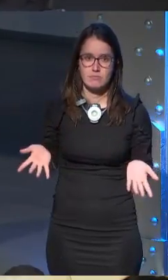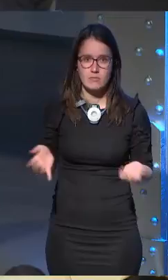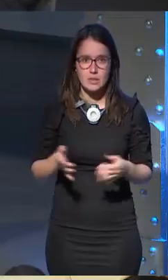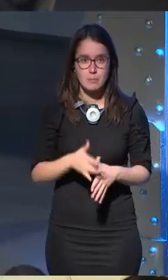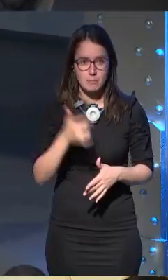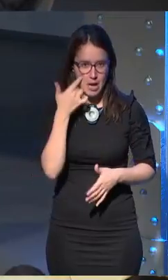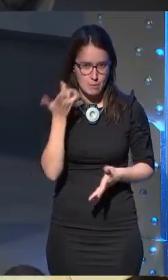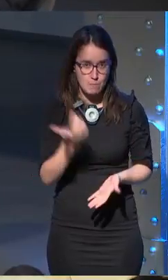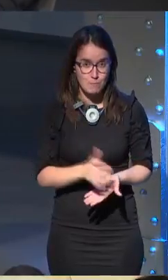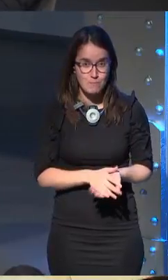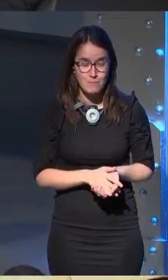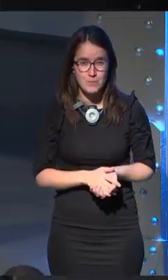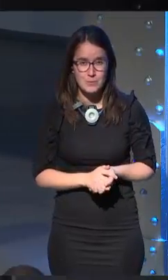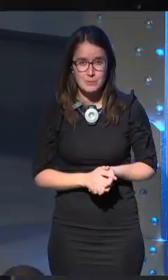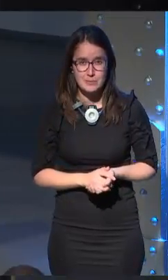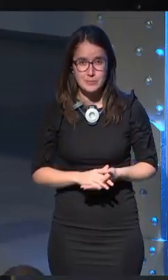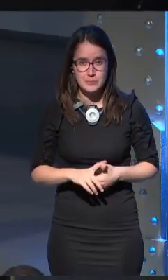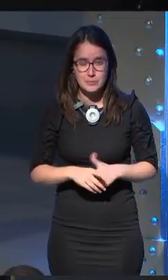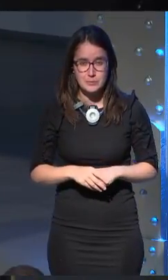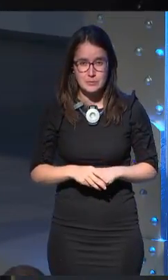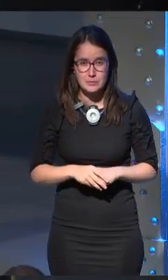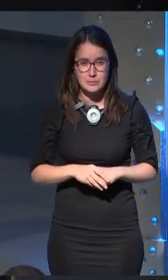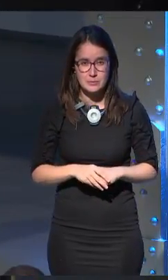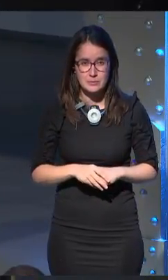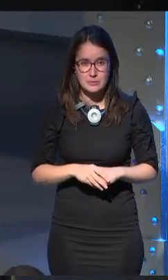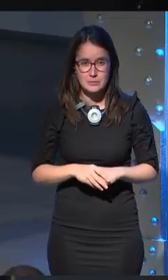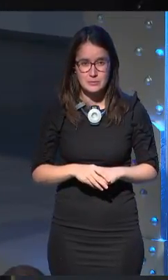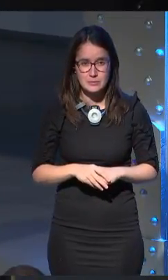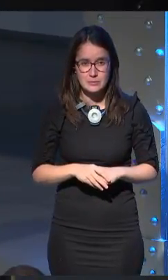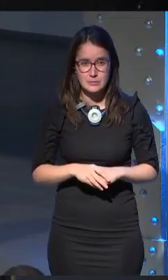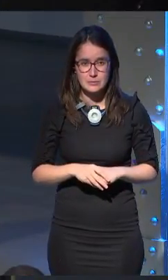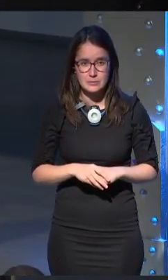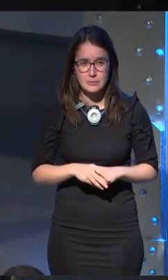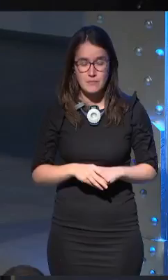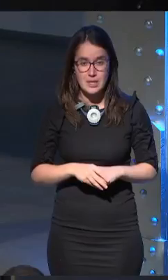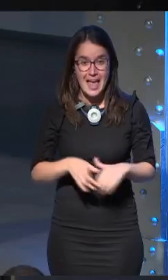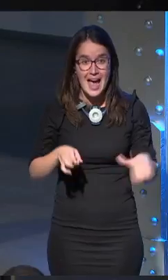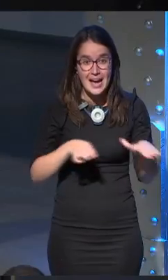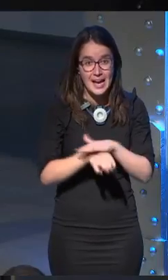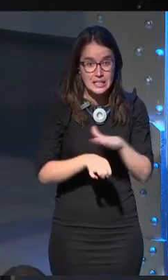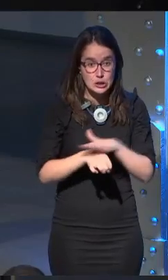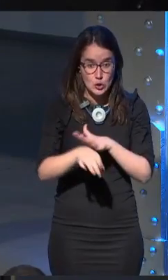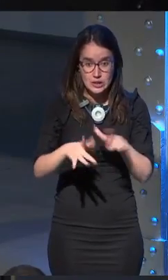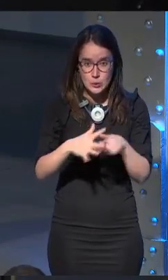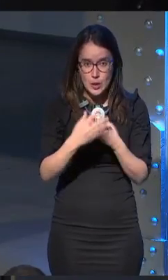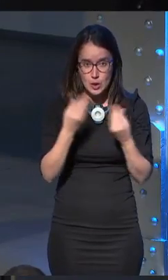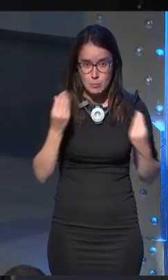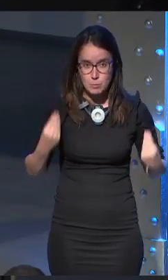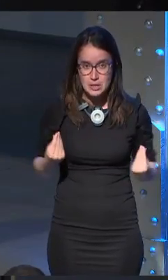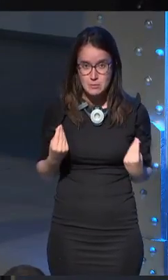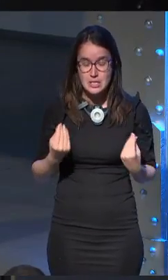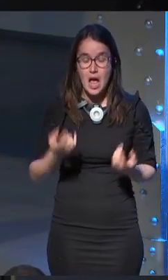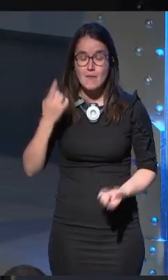The Russian cosmonauts are quite, and their management are quite, at certain times,